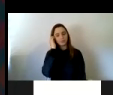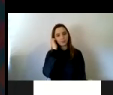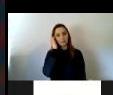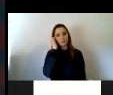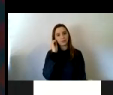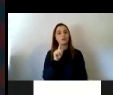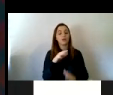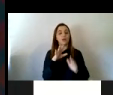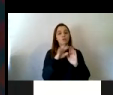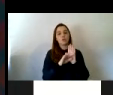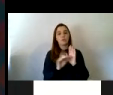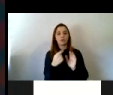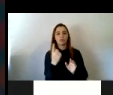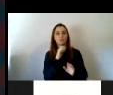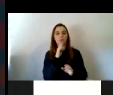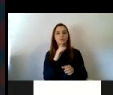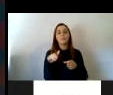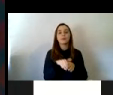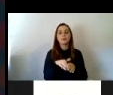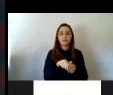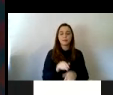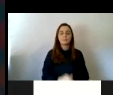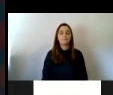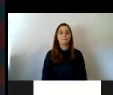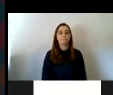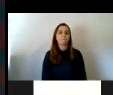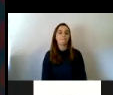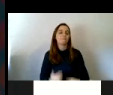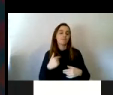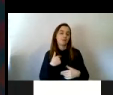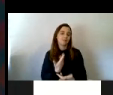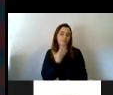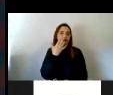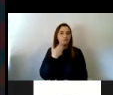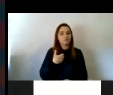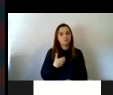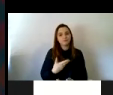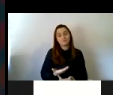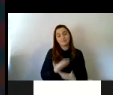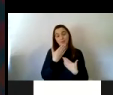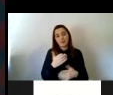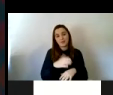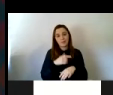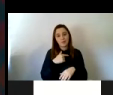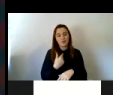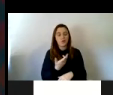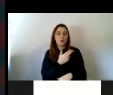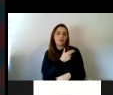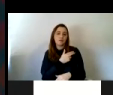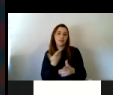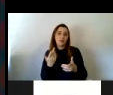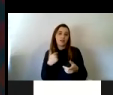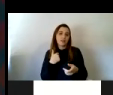in, and that I'm really proud and grateful for being the part of this college. And thank you for your